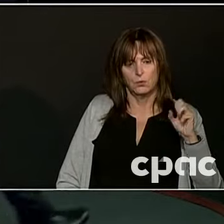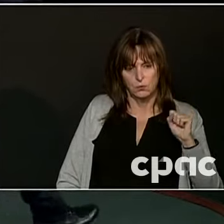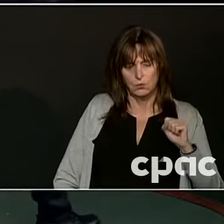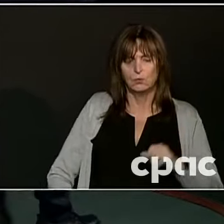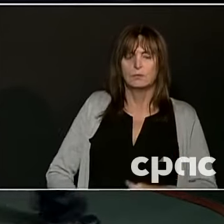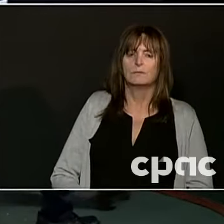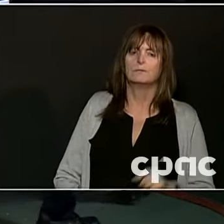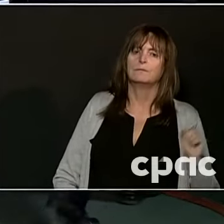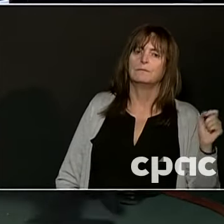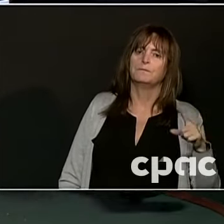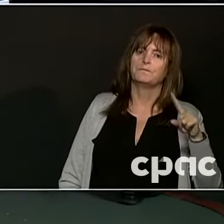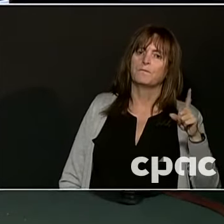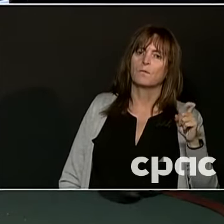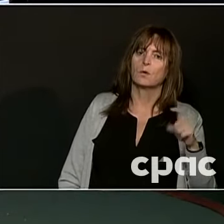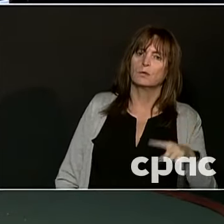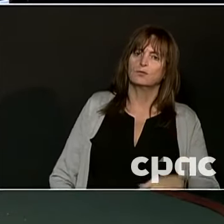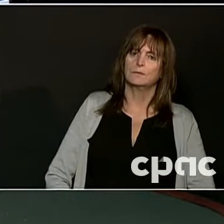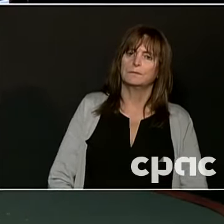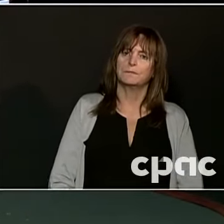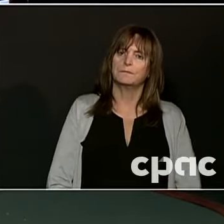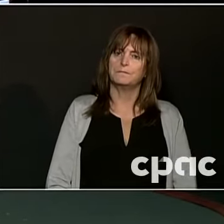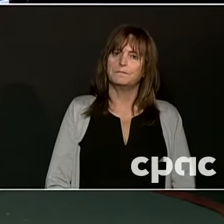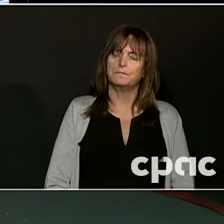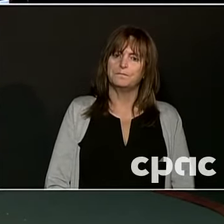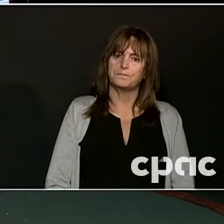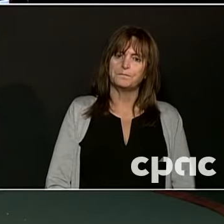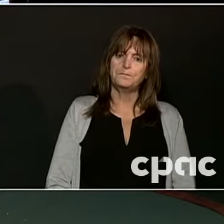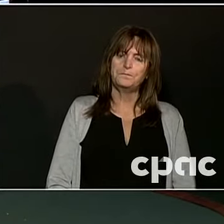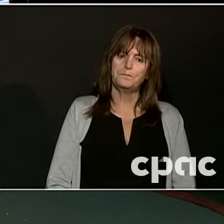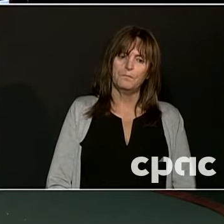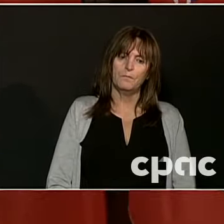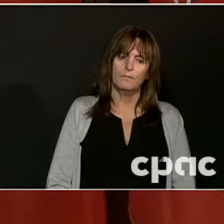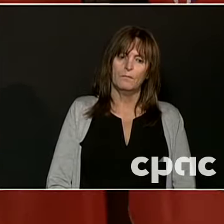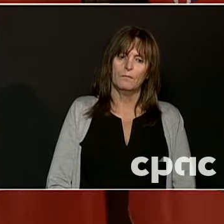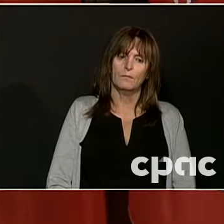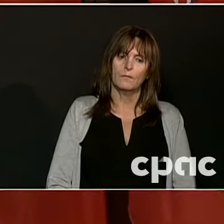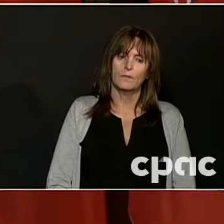what's the growth percent rate that we're at currently?